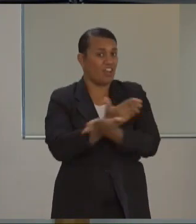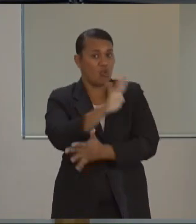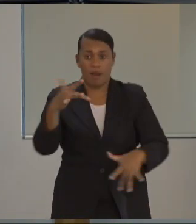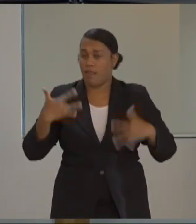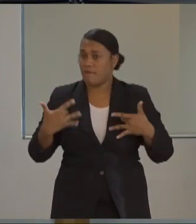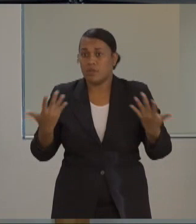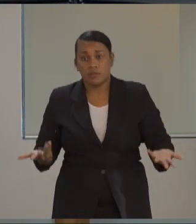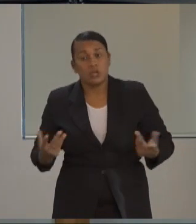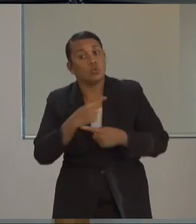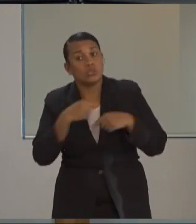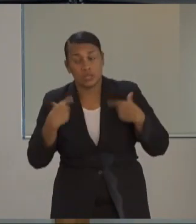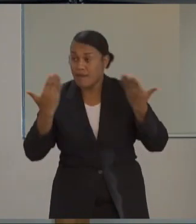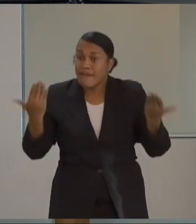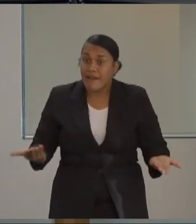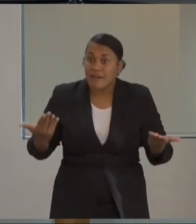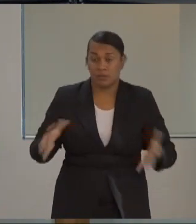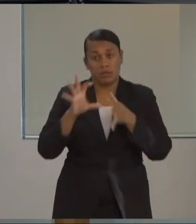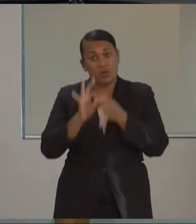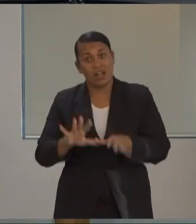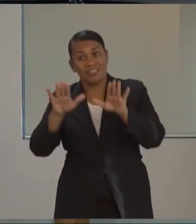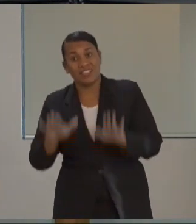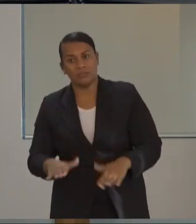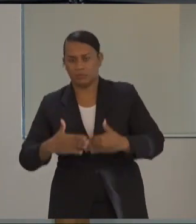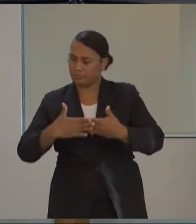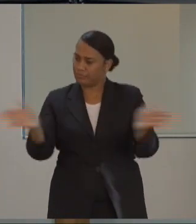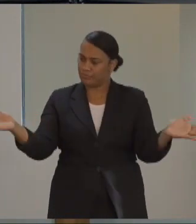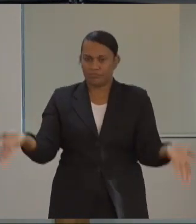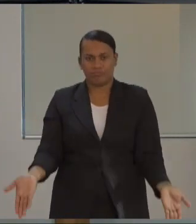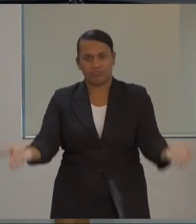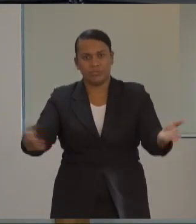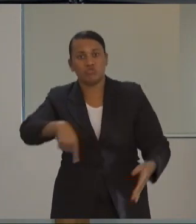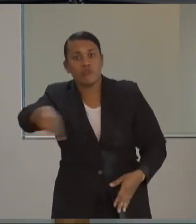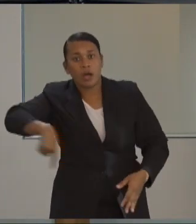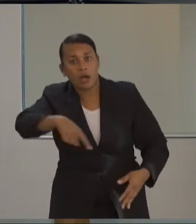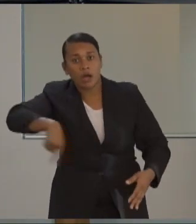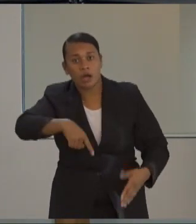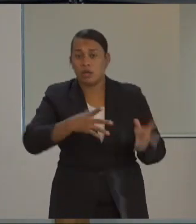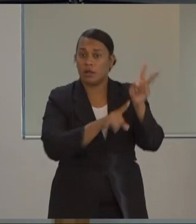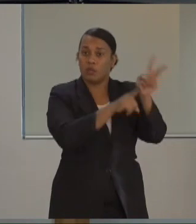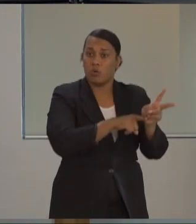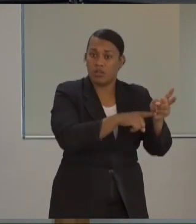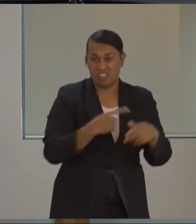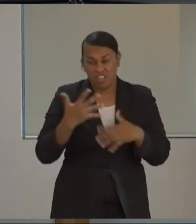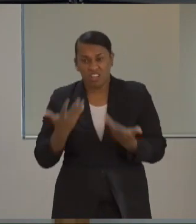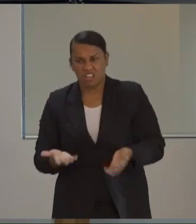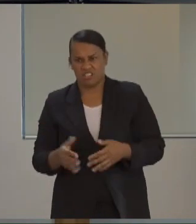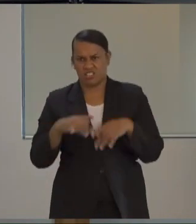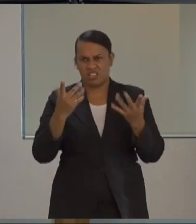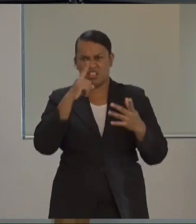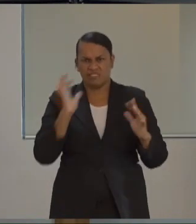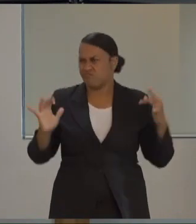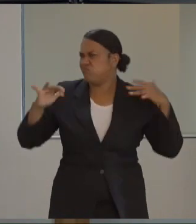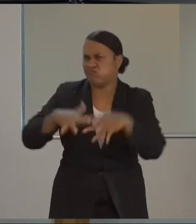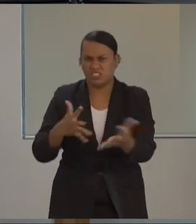the lockdown of the greater Suvavou area, and you've noticed how people have just poured out, how people have